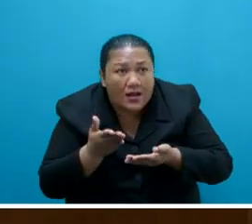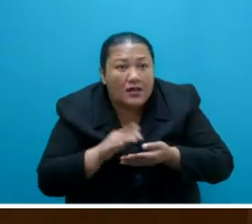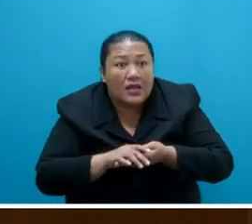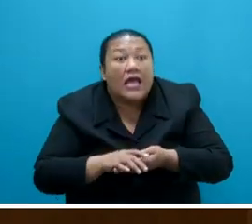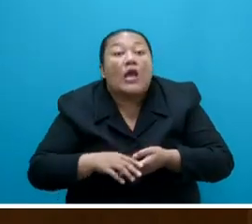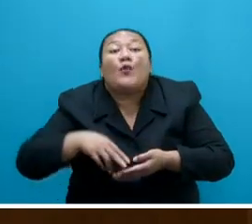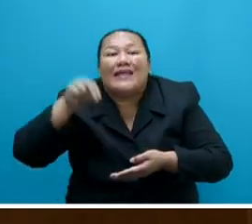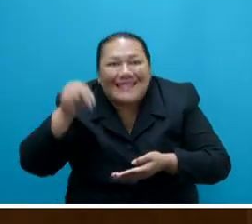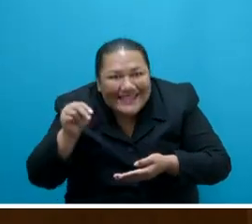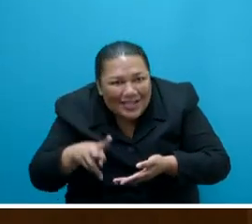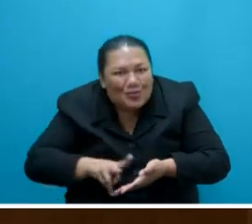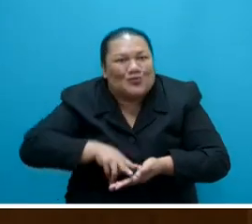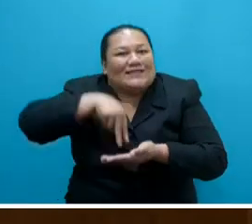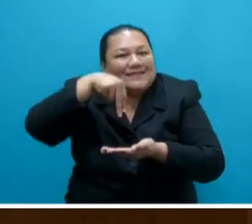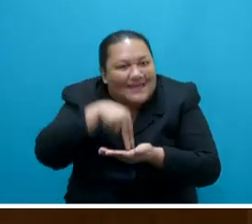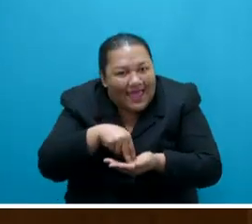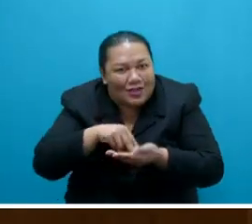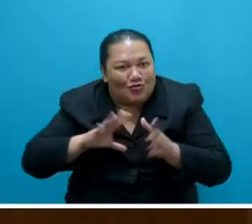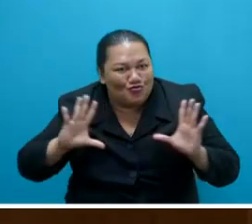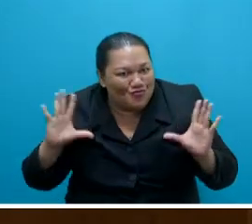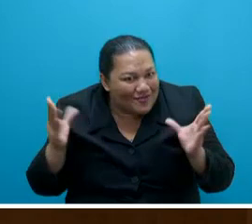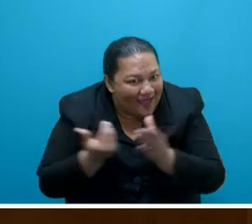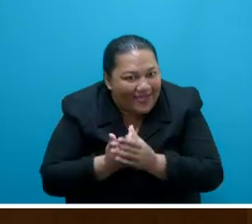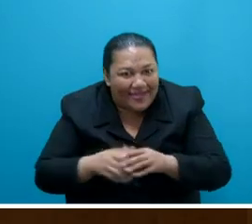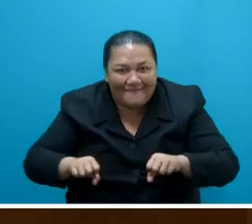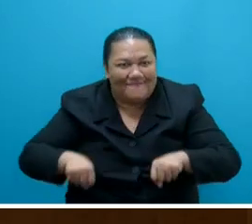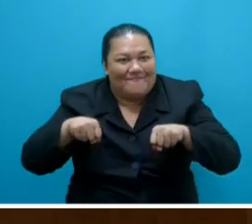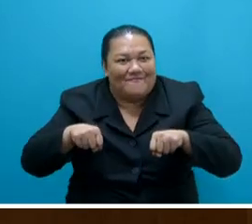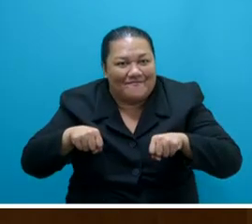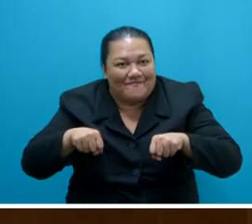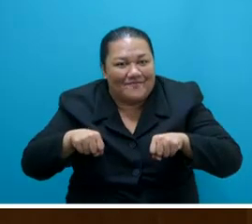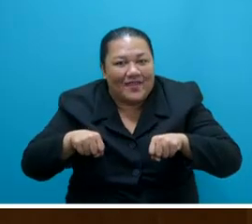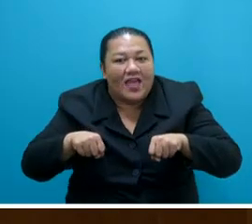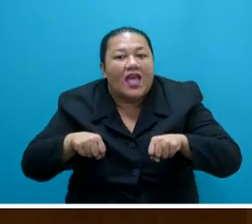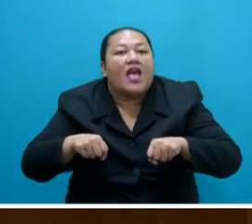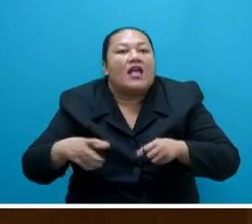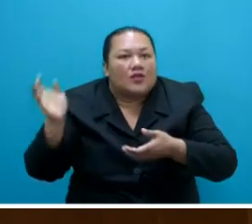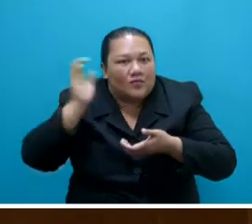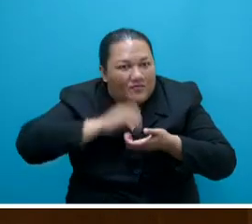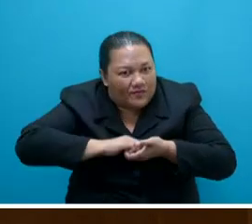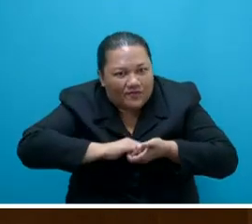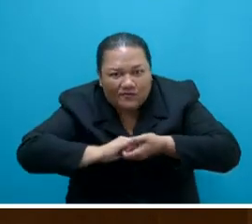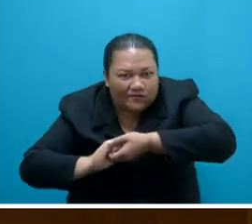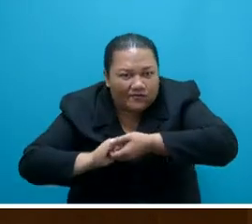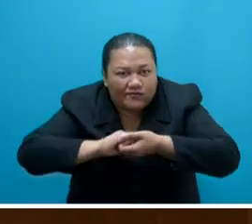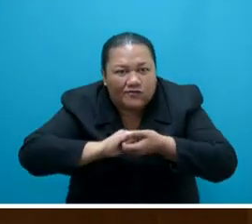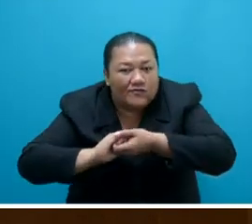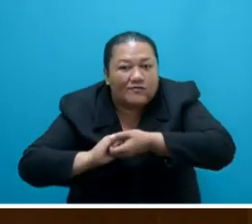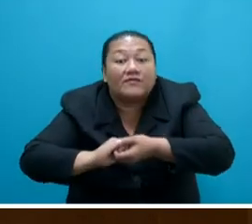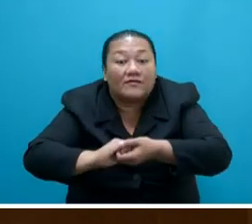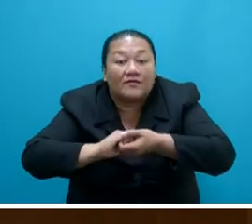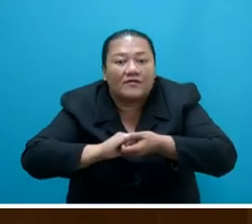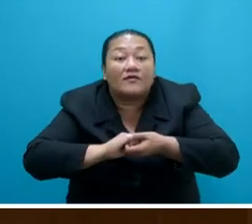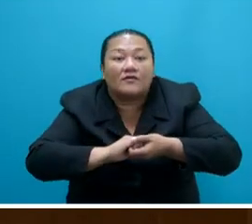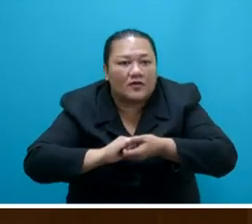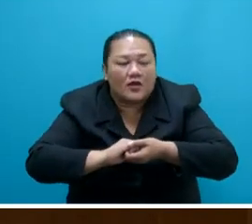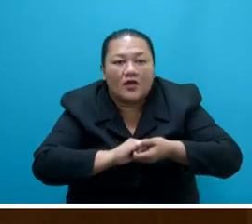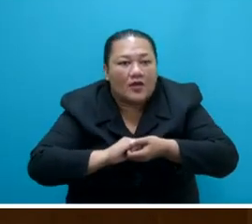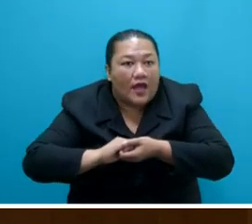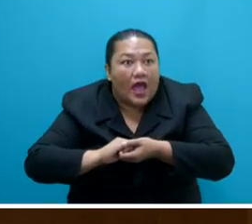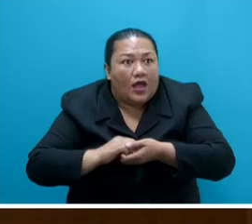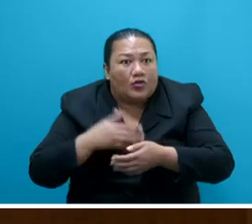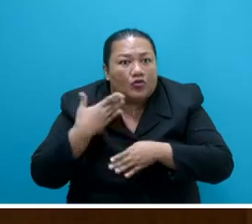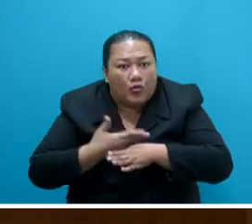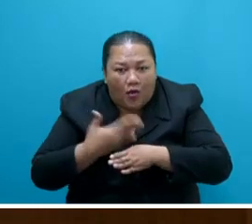together and work together with total sincerity. But we live in the real world. We deal only